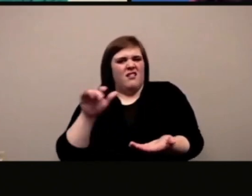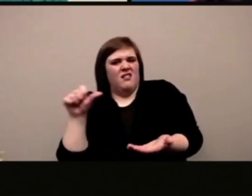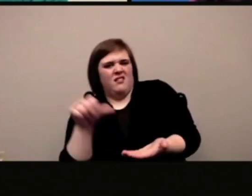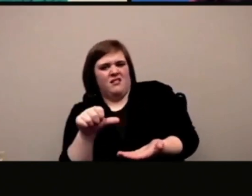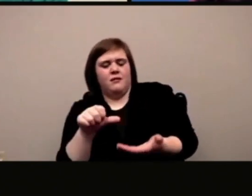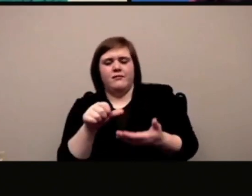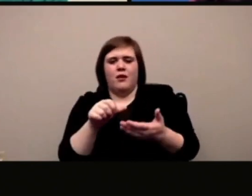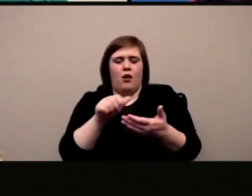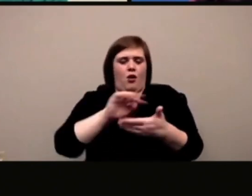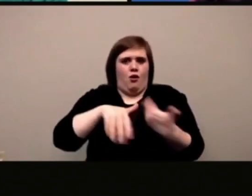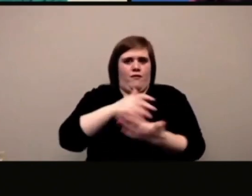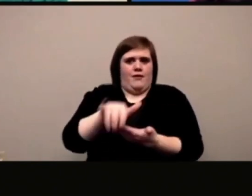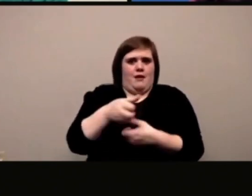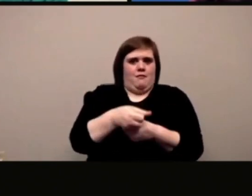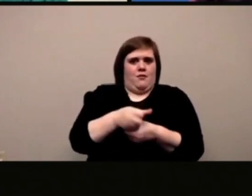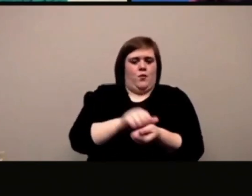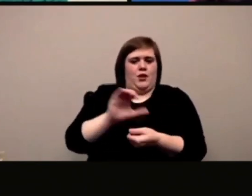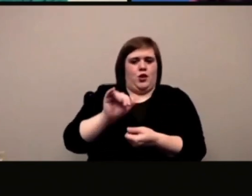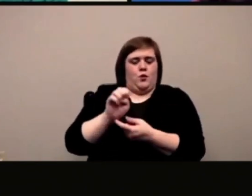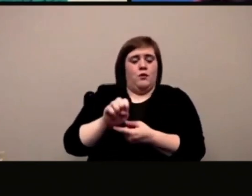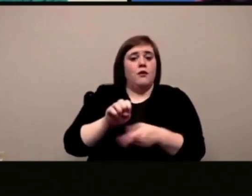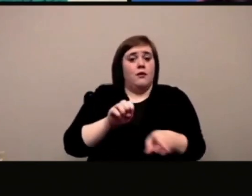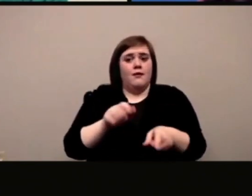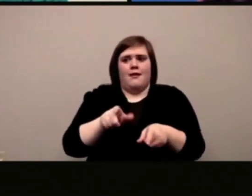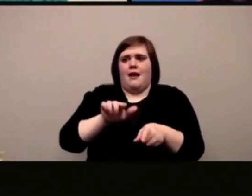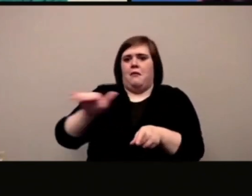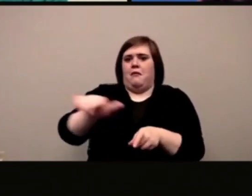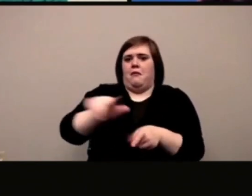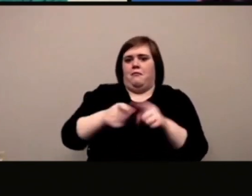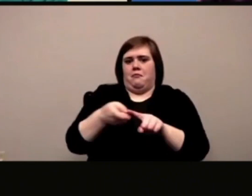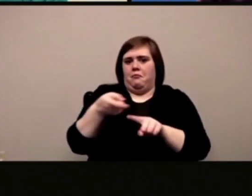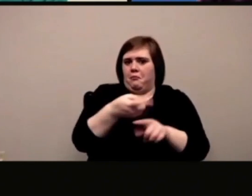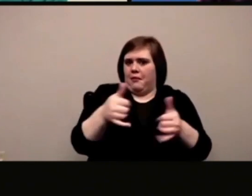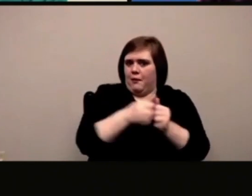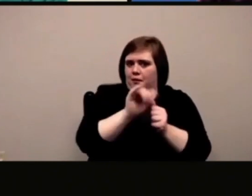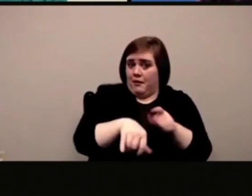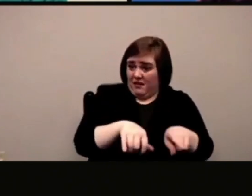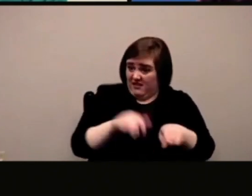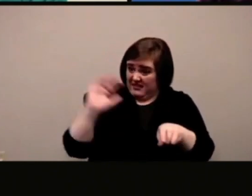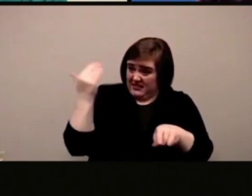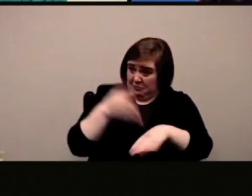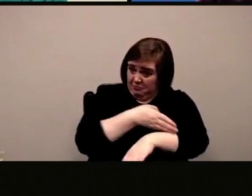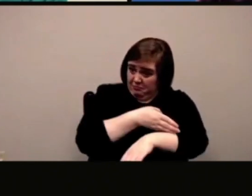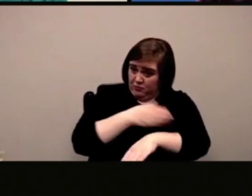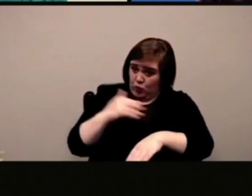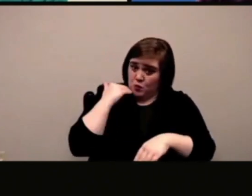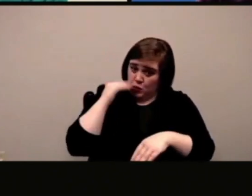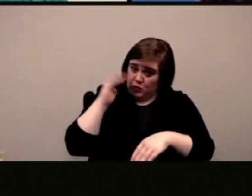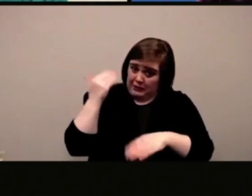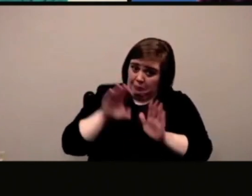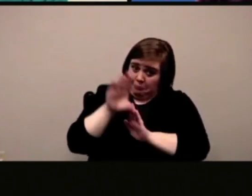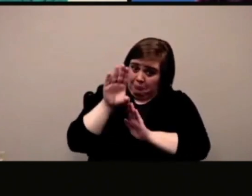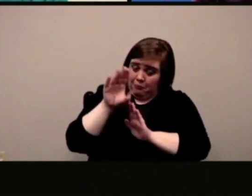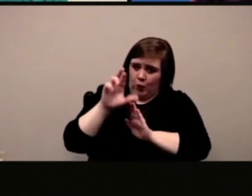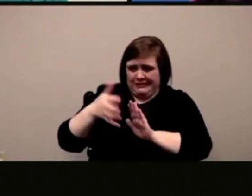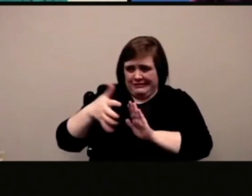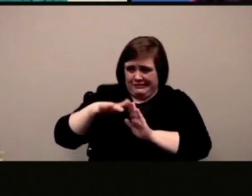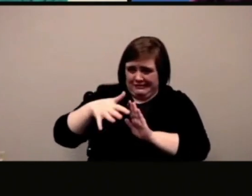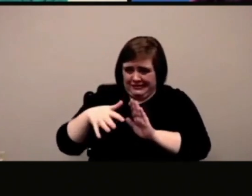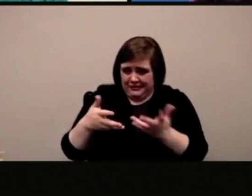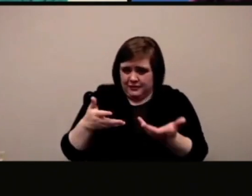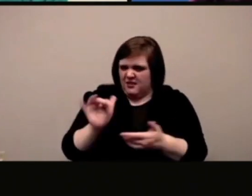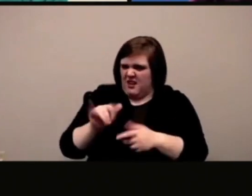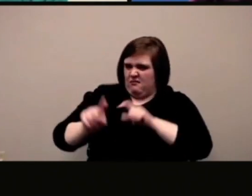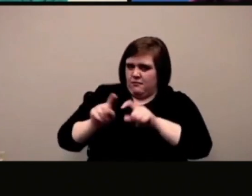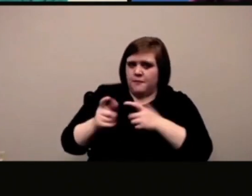like tell us whether or not, you know, playing with the therapy robot actually improve their mood. And finally, the last and most recent one that we worked